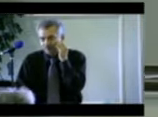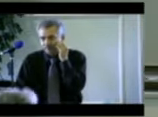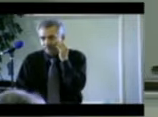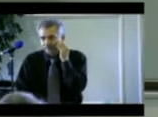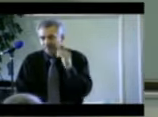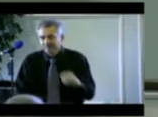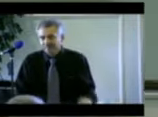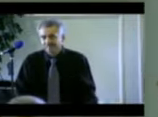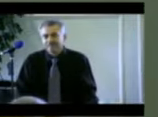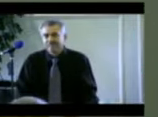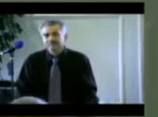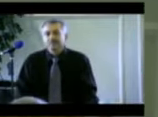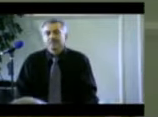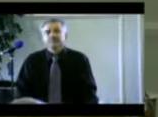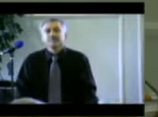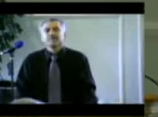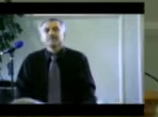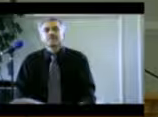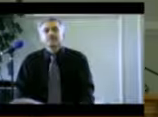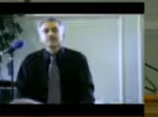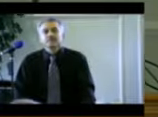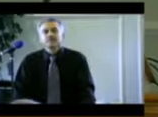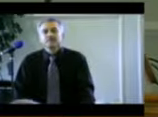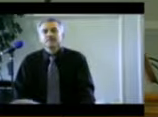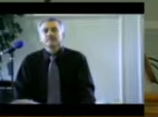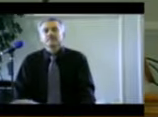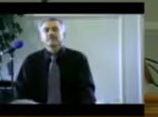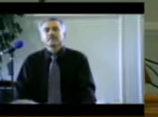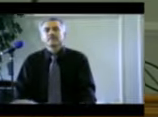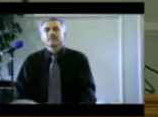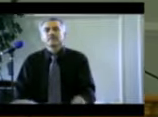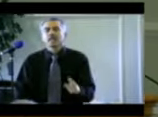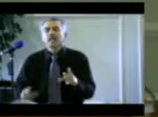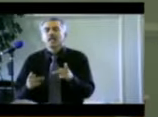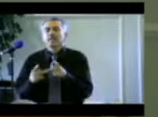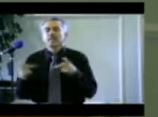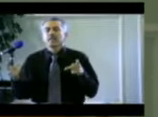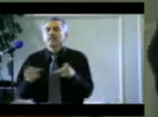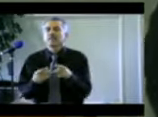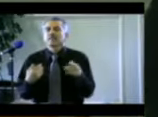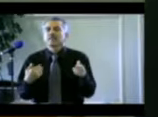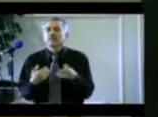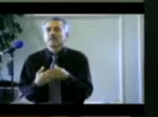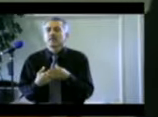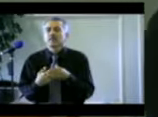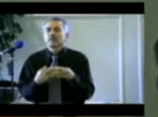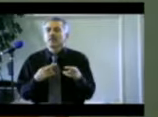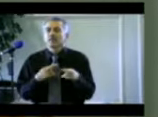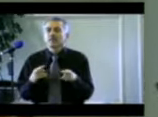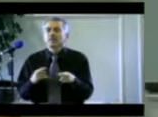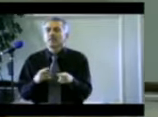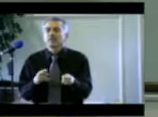It's to a place that is by a river. It's